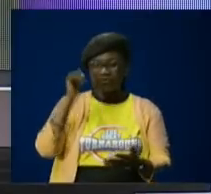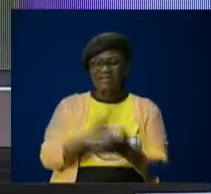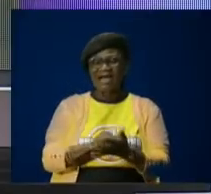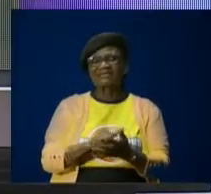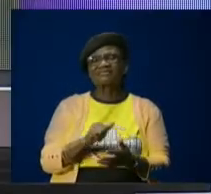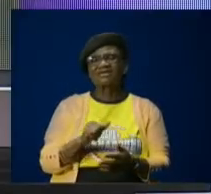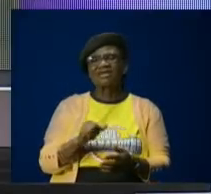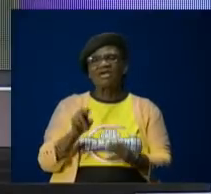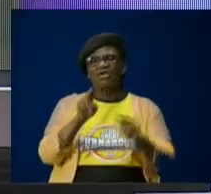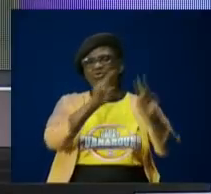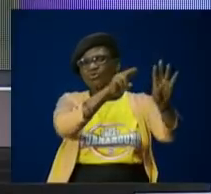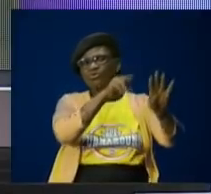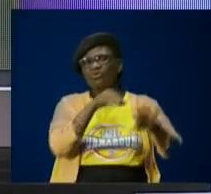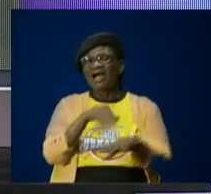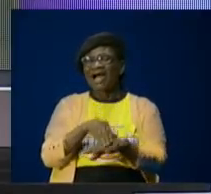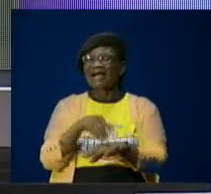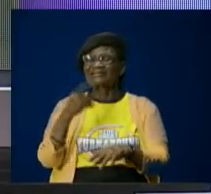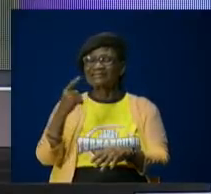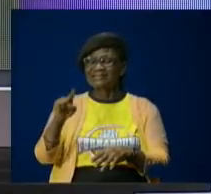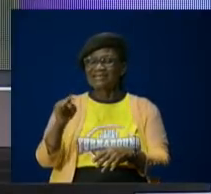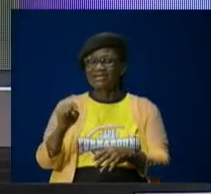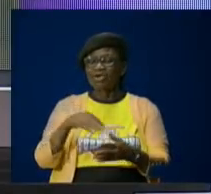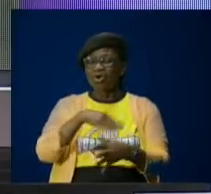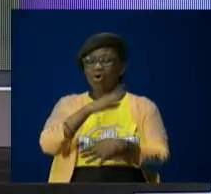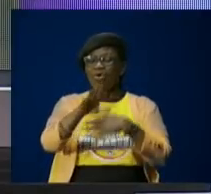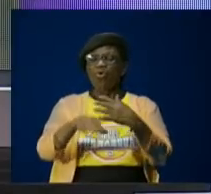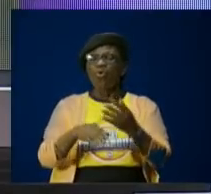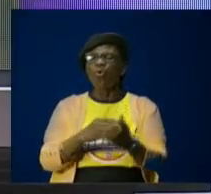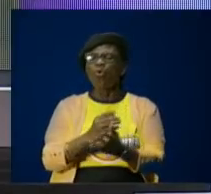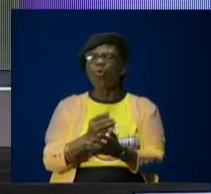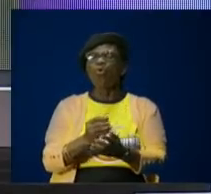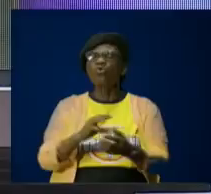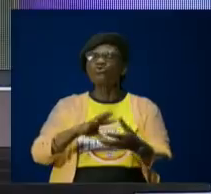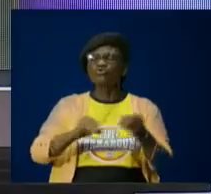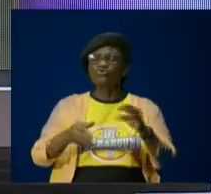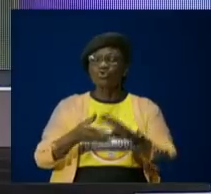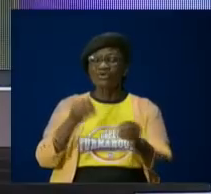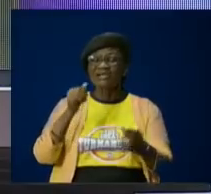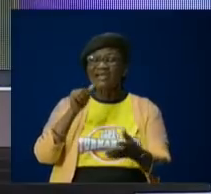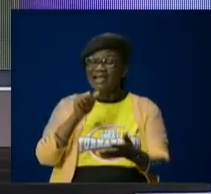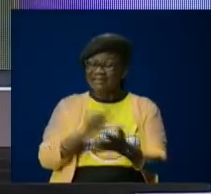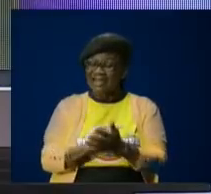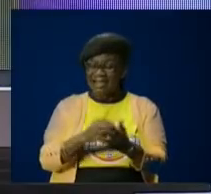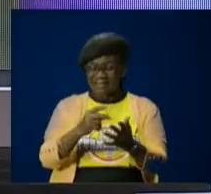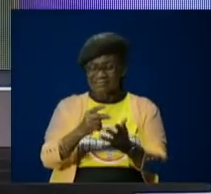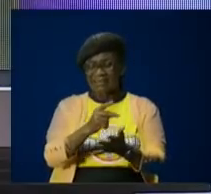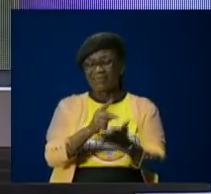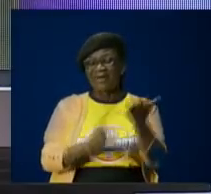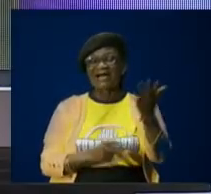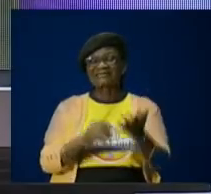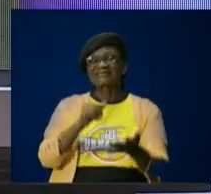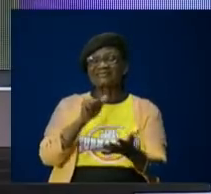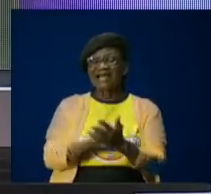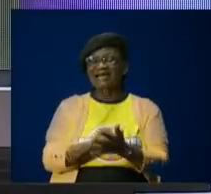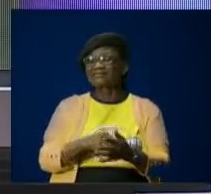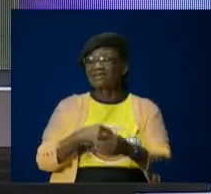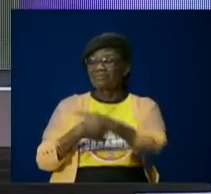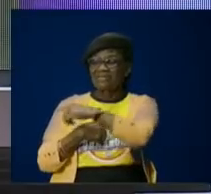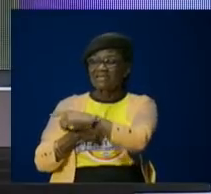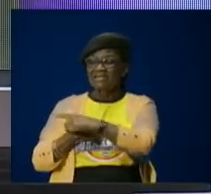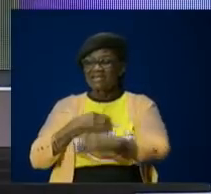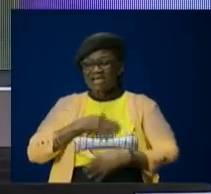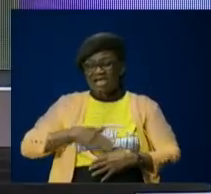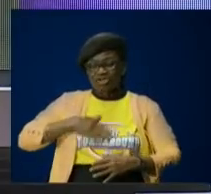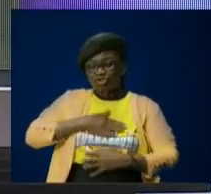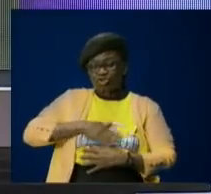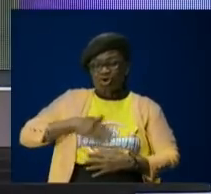sure. And look at the whole story. That section of it that I enjoyed the most